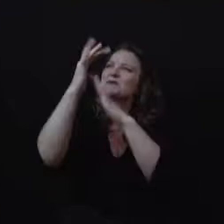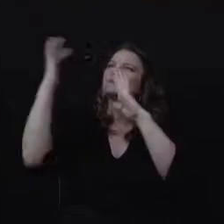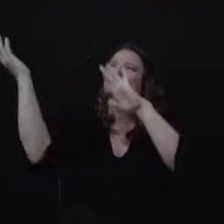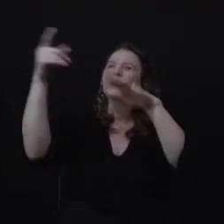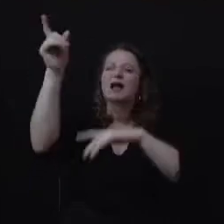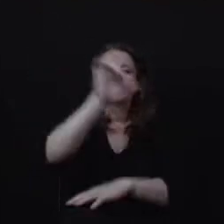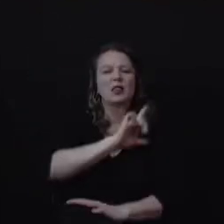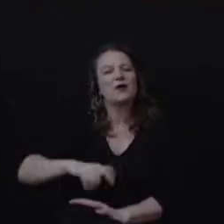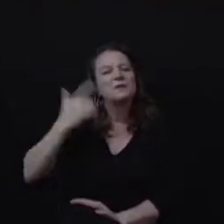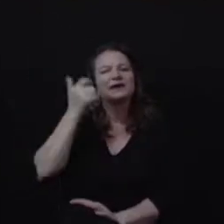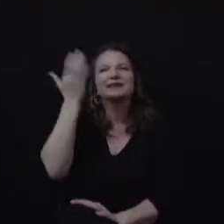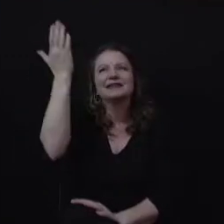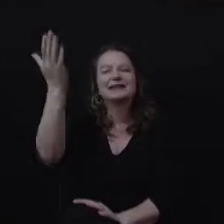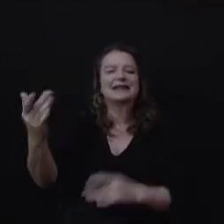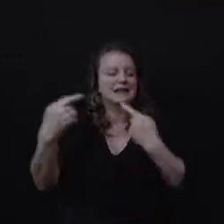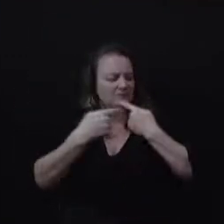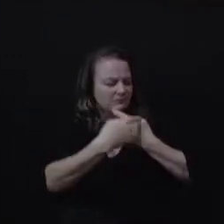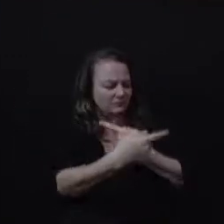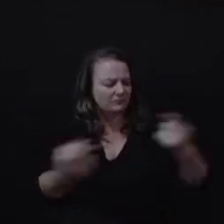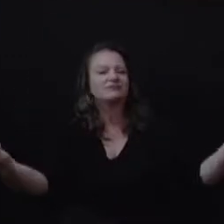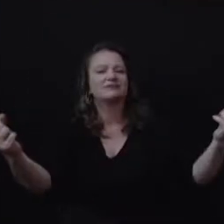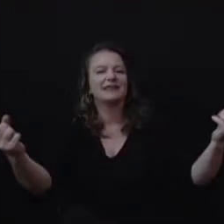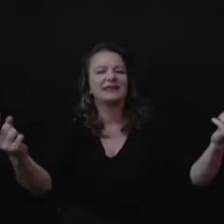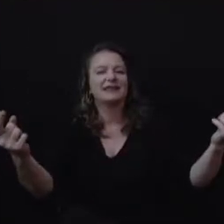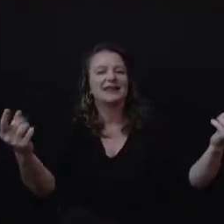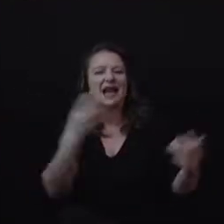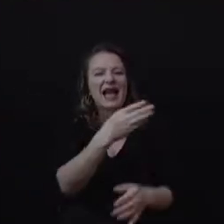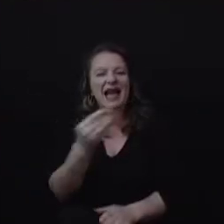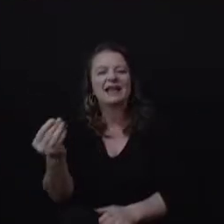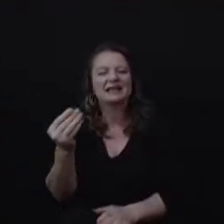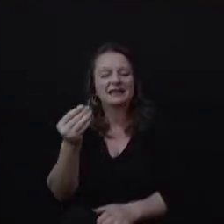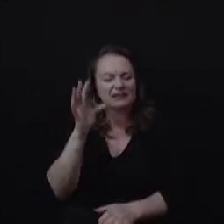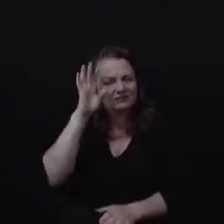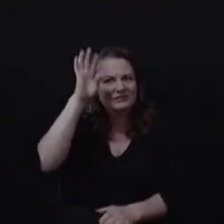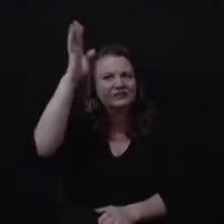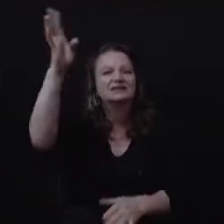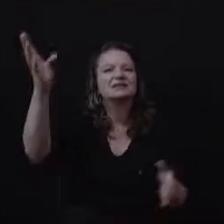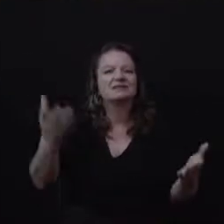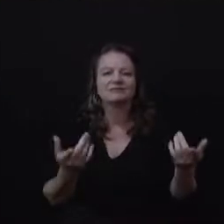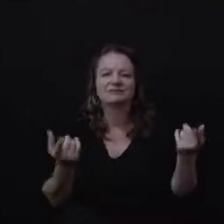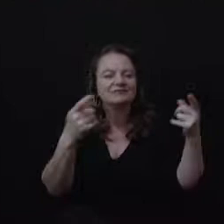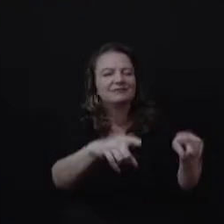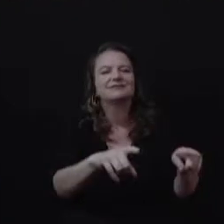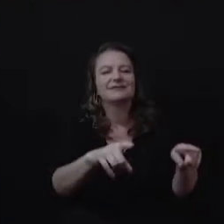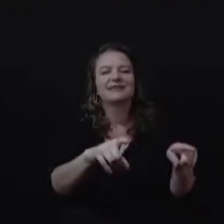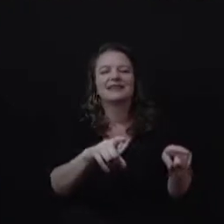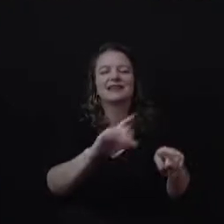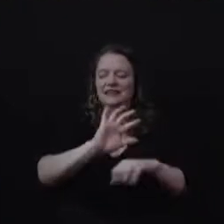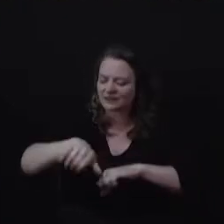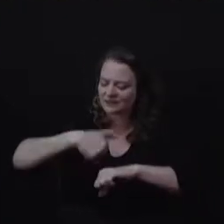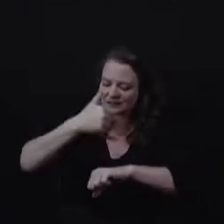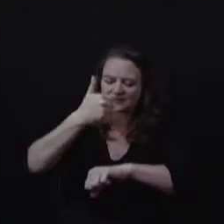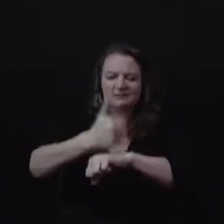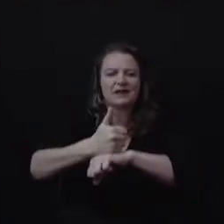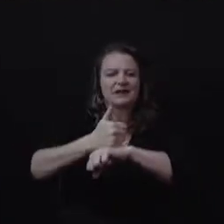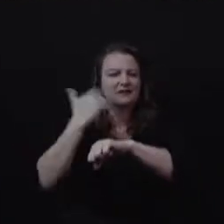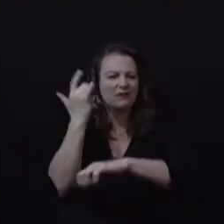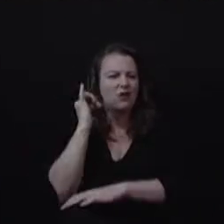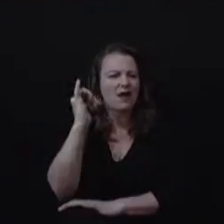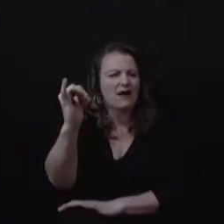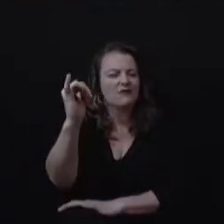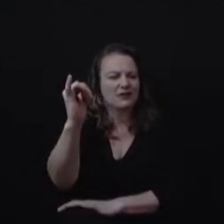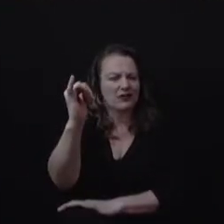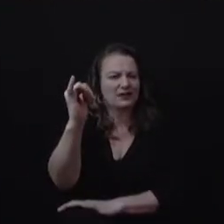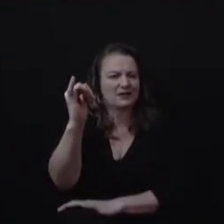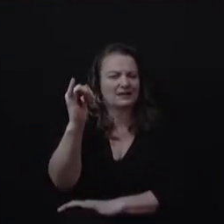for He issued His command, and they came into being. He set them in place forever and